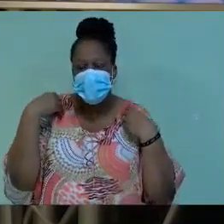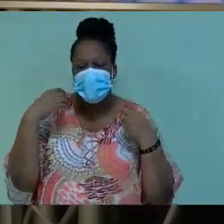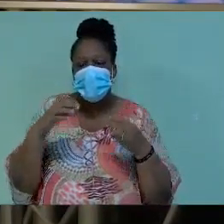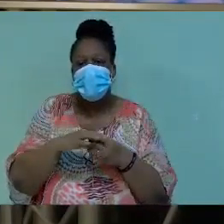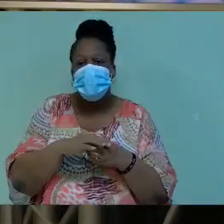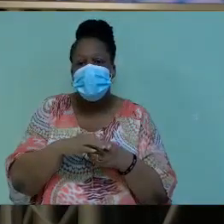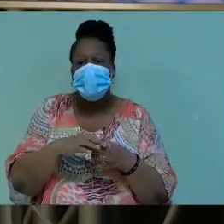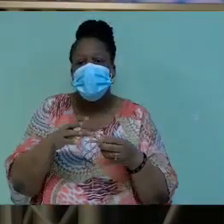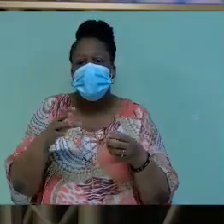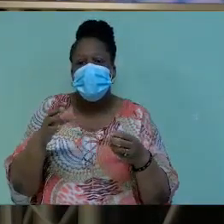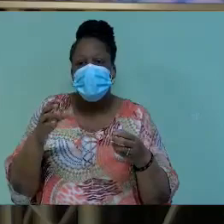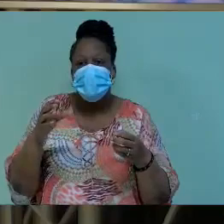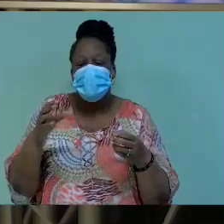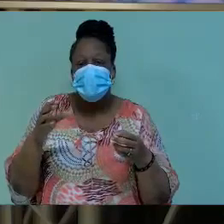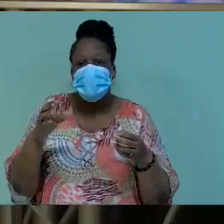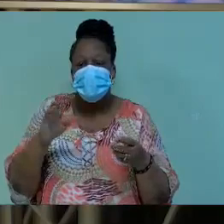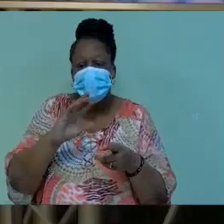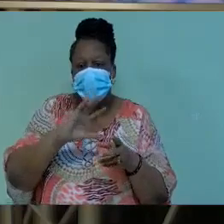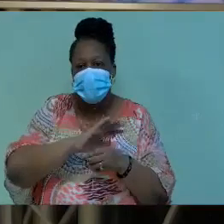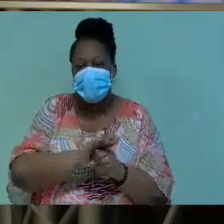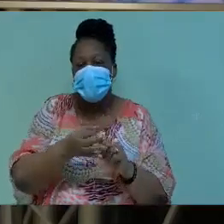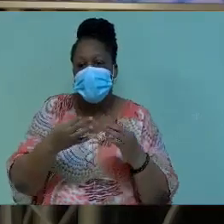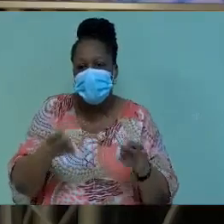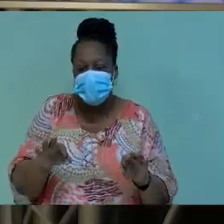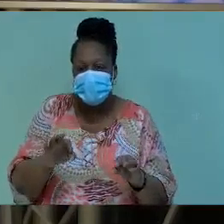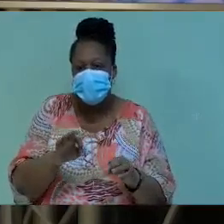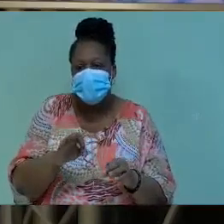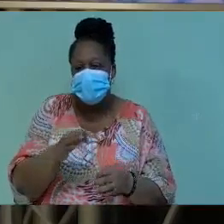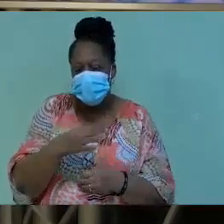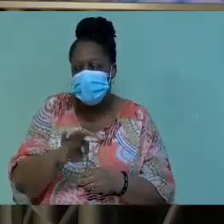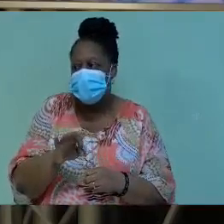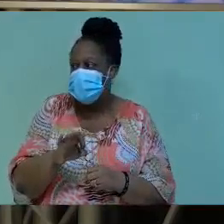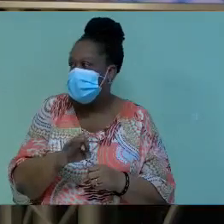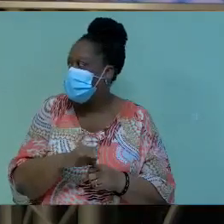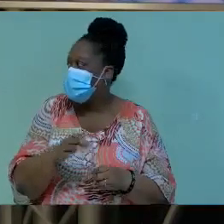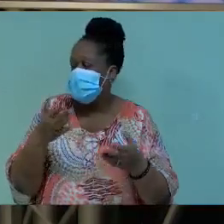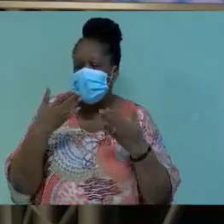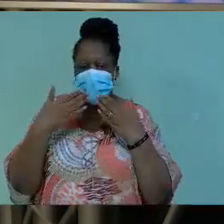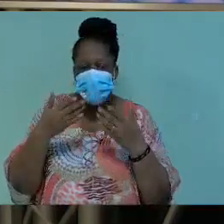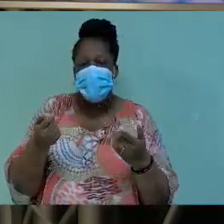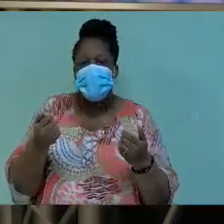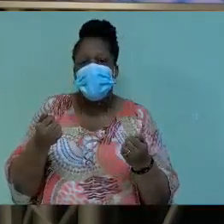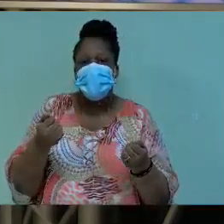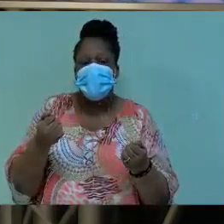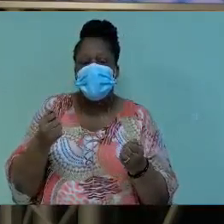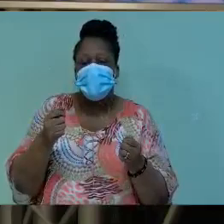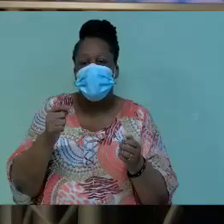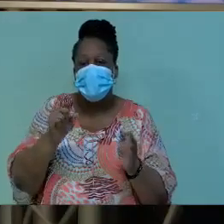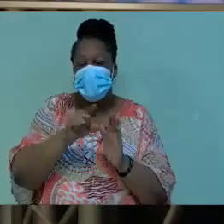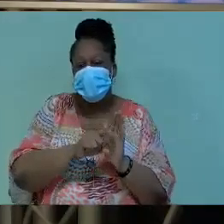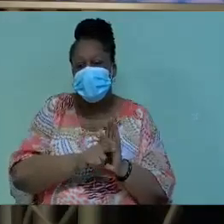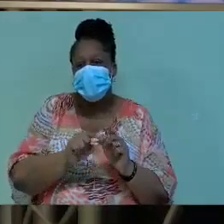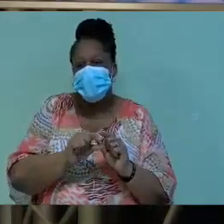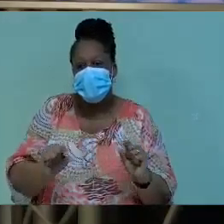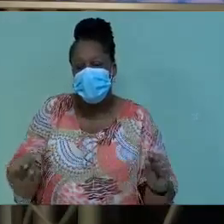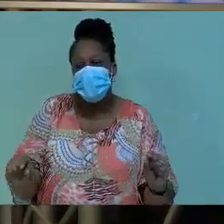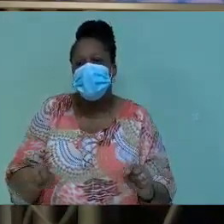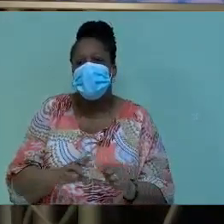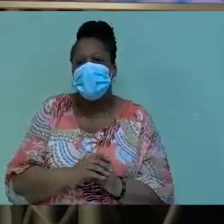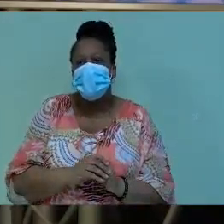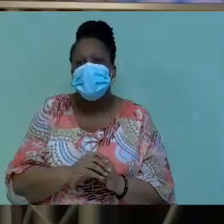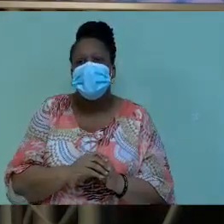also to Attorney General. We seem to call on you quite often to answer those questions where, you know, you have some sort of a